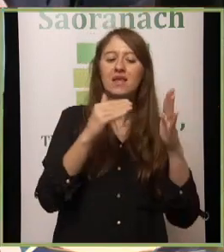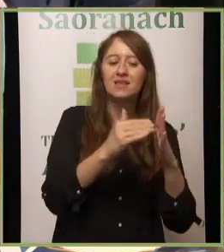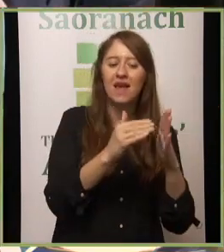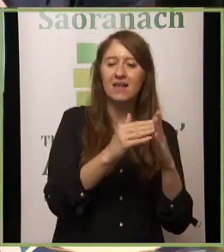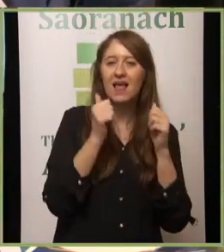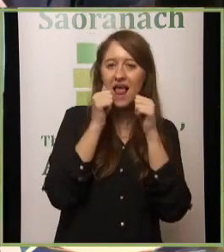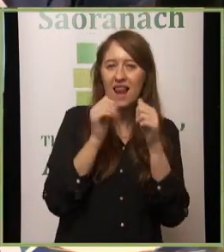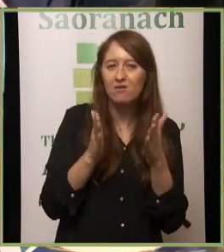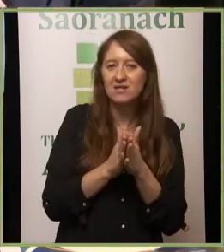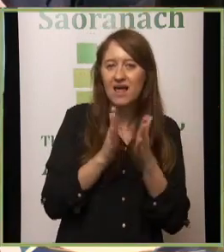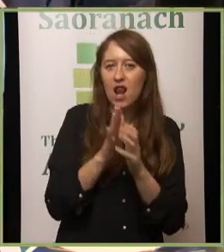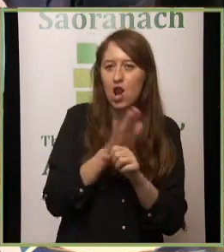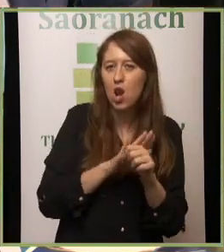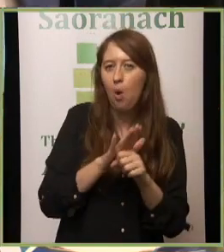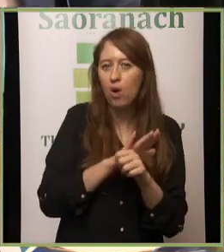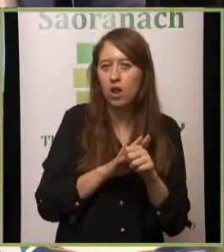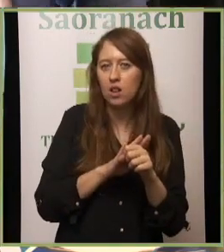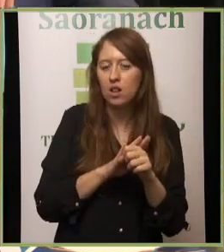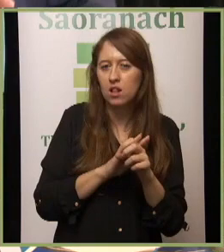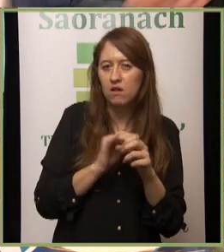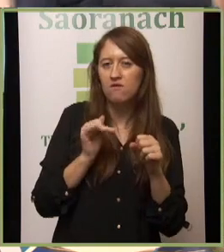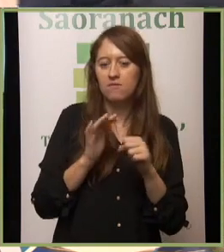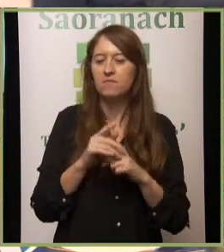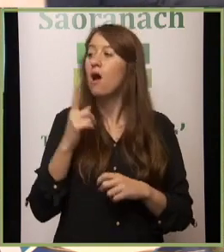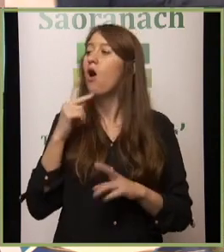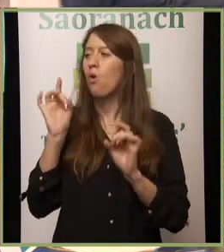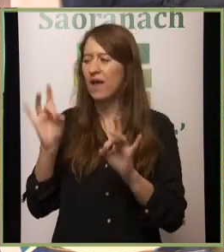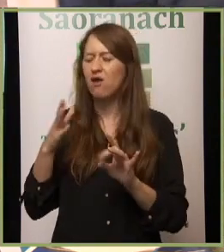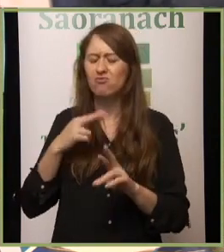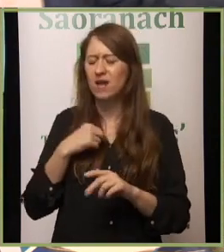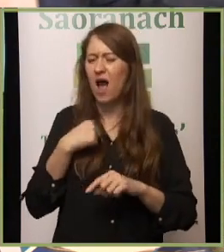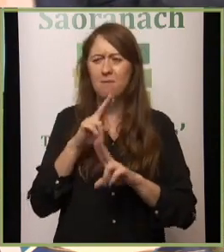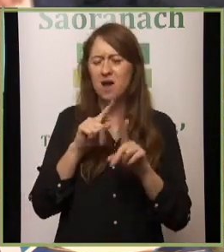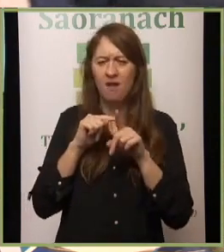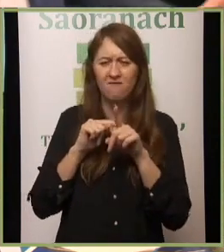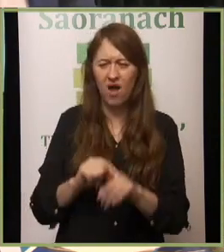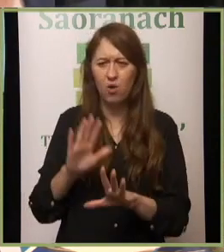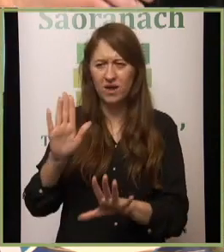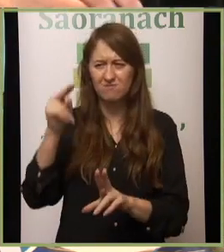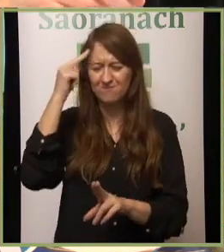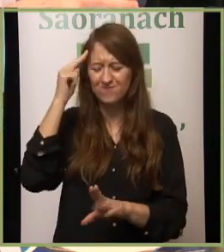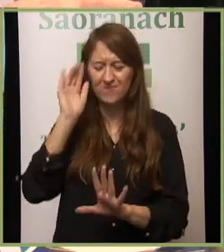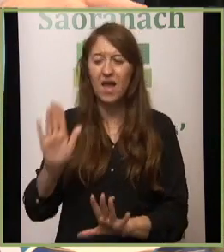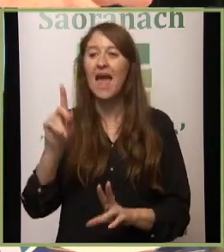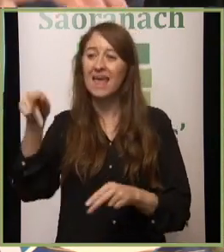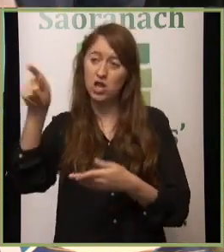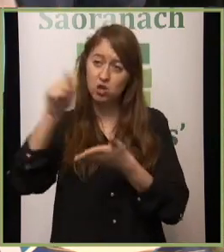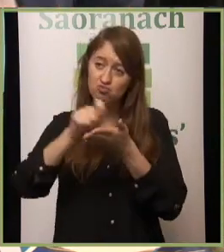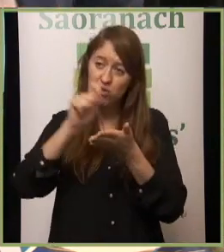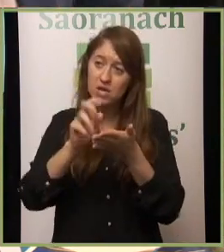needs. I'm sorry, I'm not following. Can you write it down for me and give it to Cathal so he can put it up on the screen? Sorry, Jean. Thank